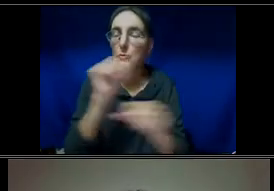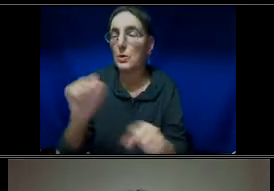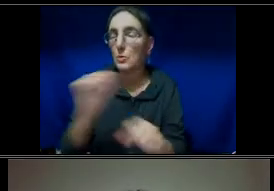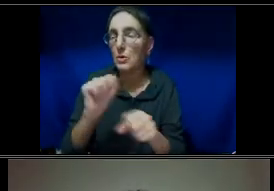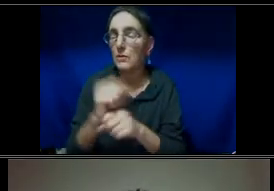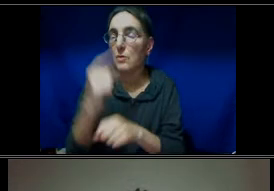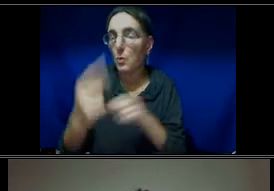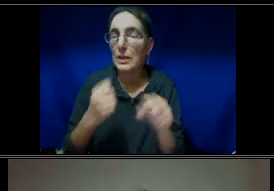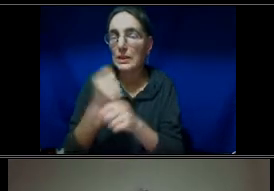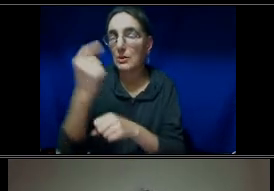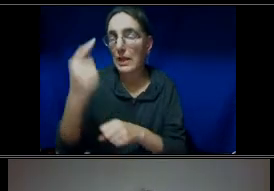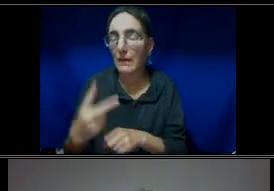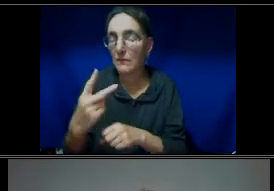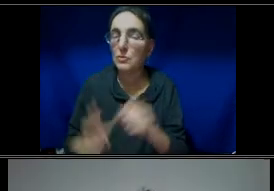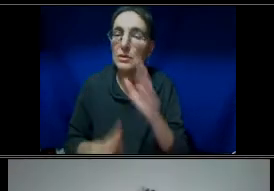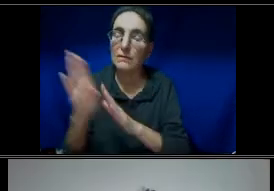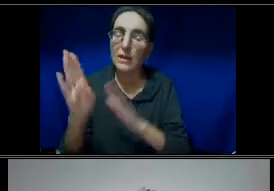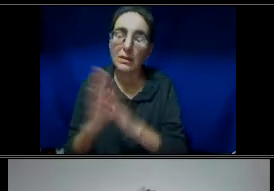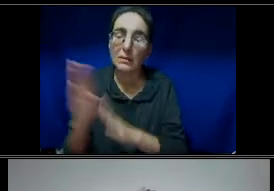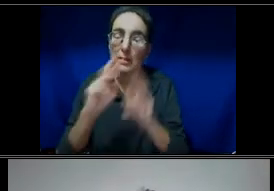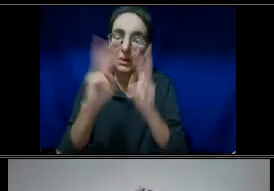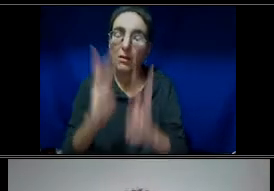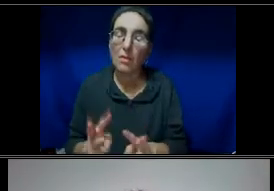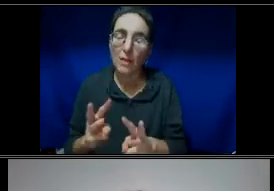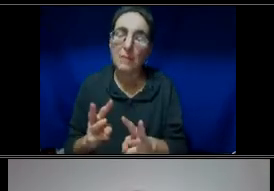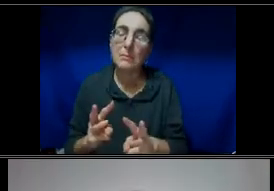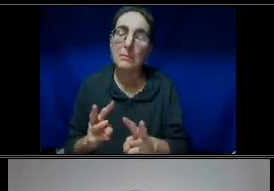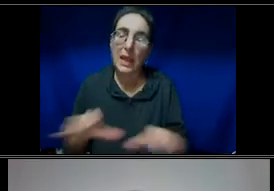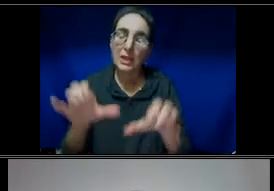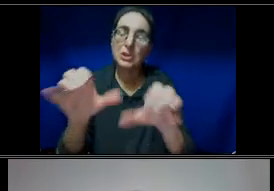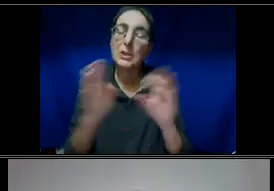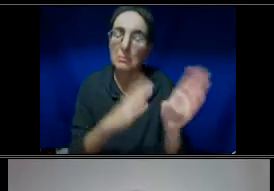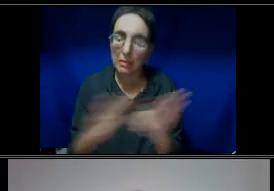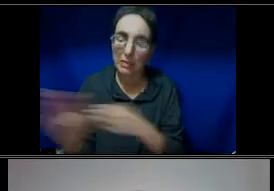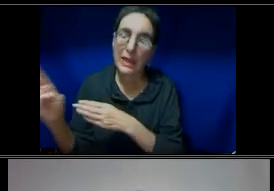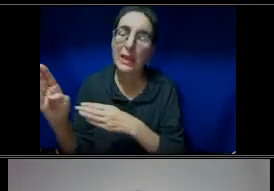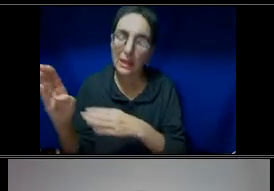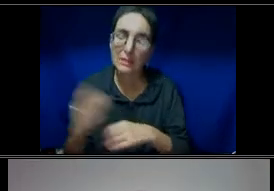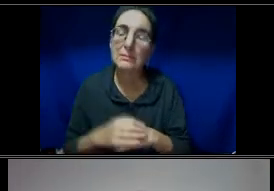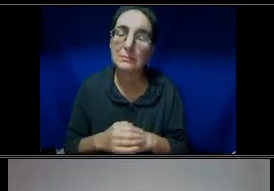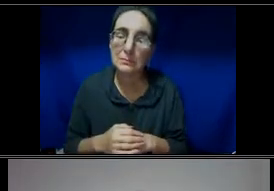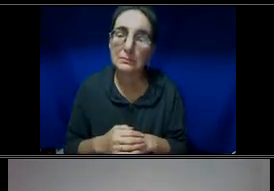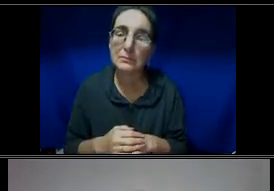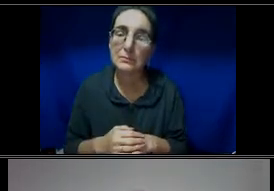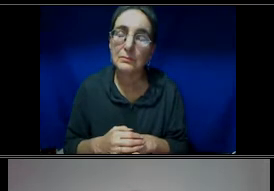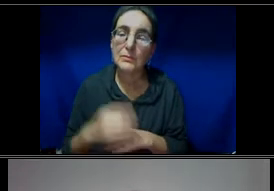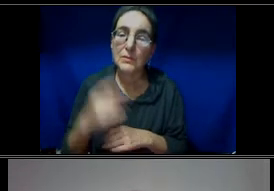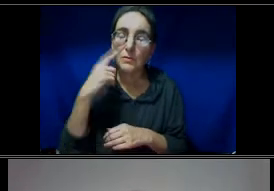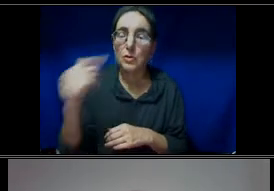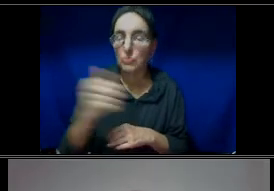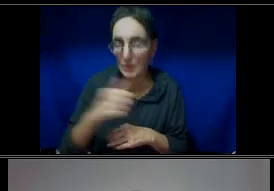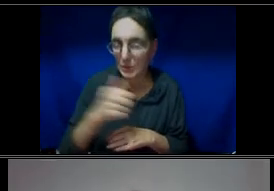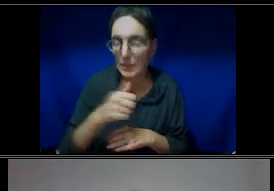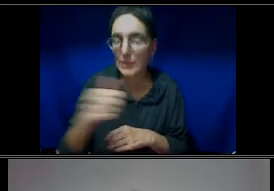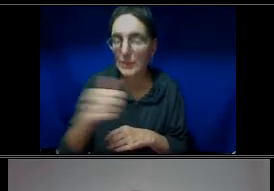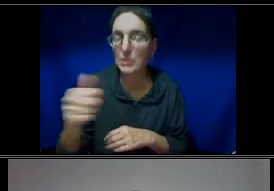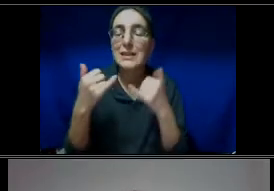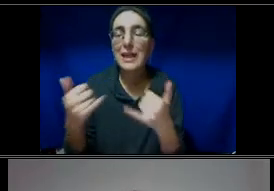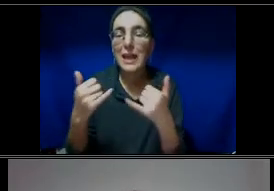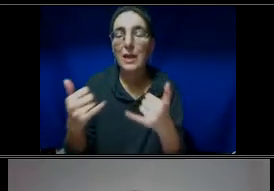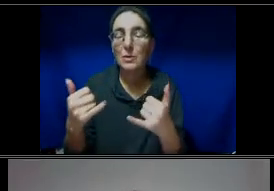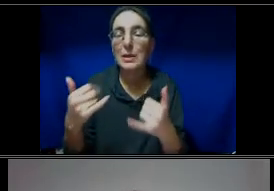Climate Action Plan for Transportation Infrastructure, or CAPTI, as we're calling it, which now contains a suite